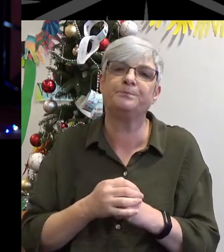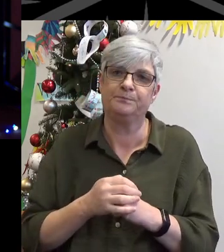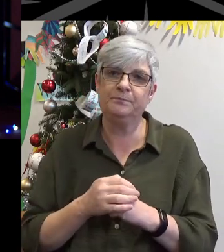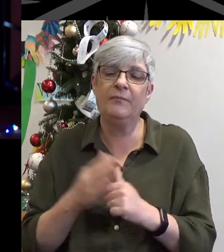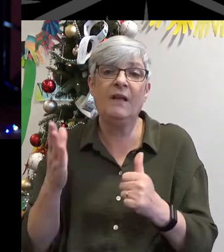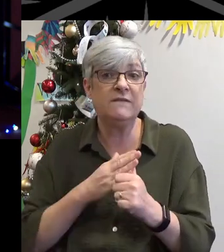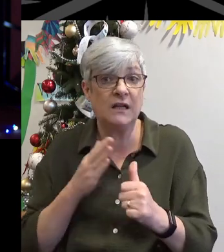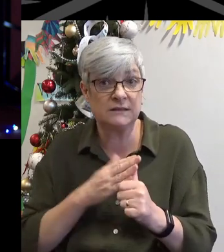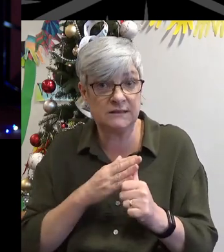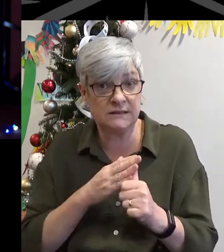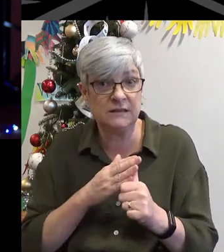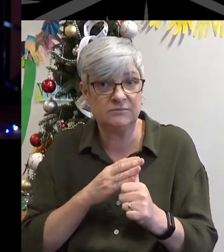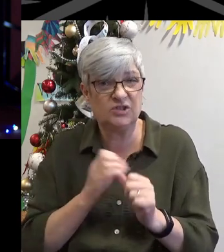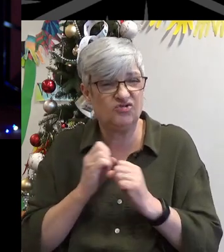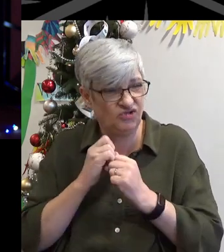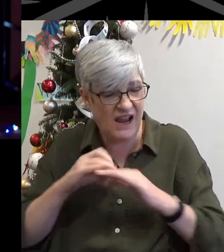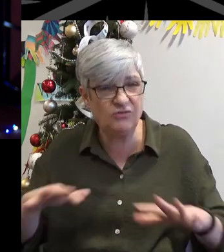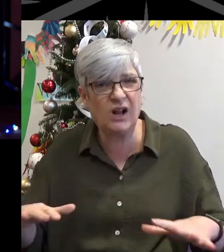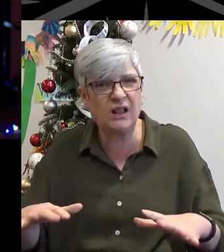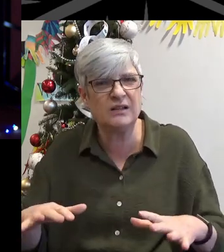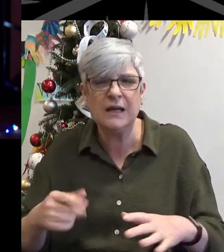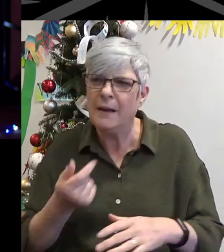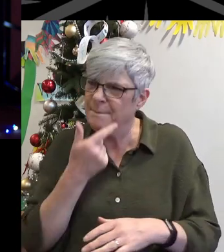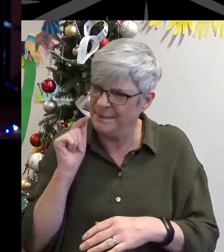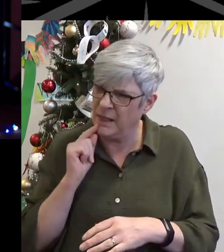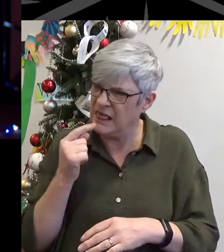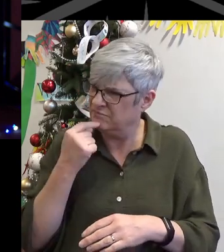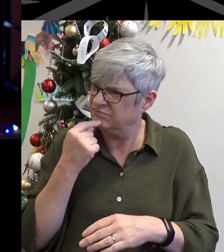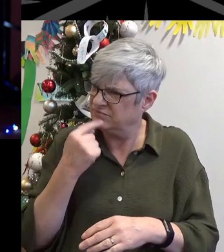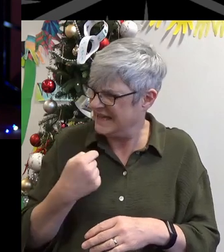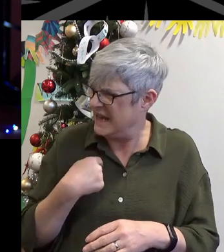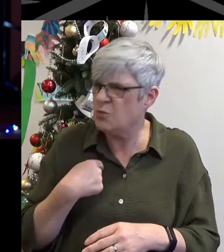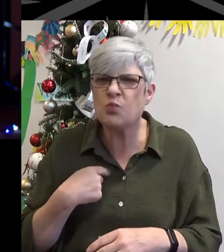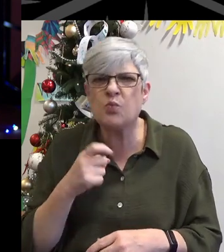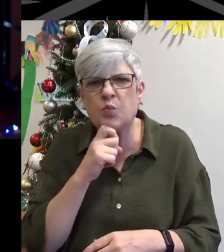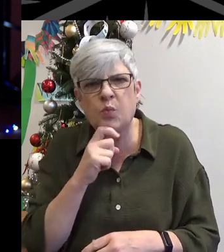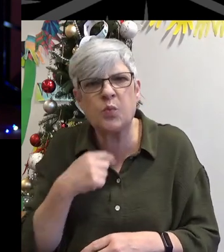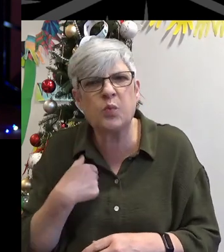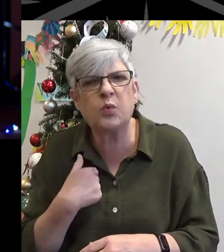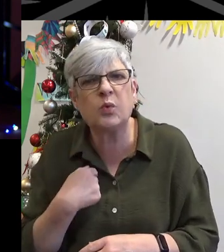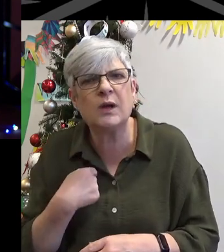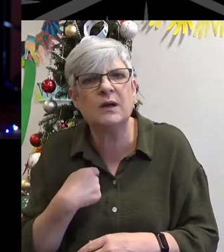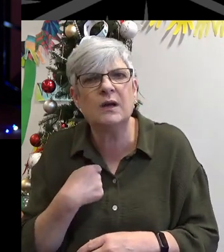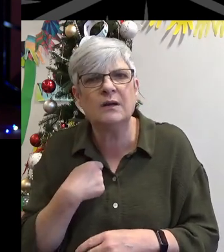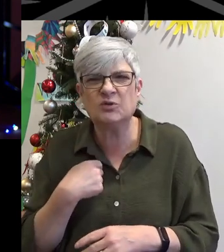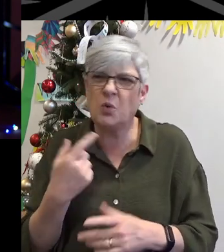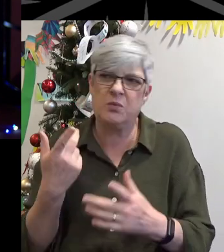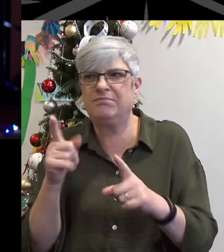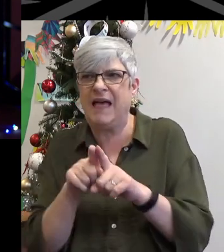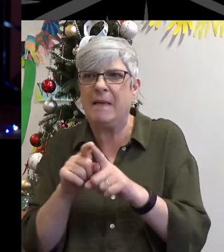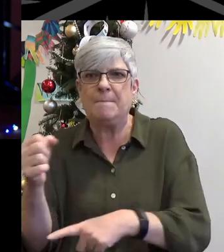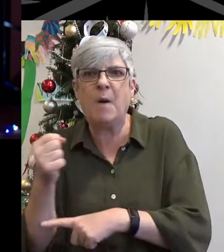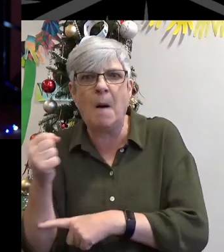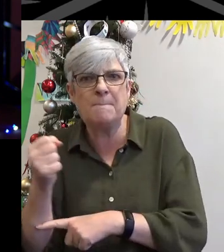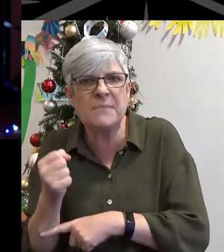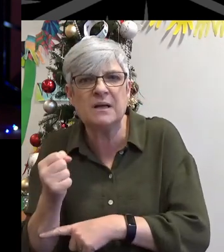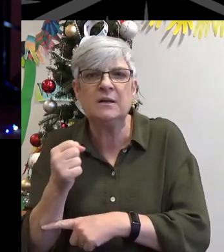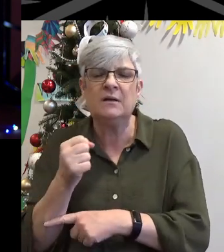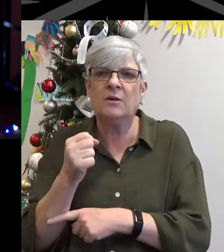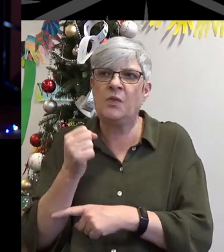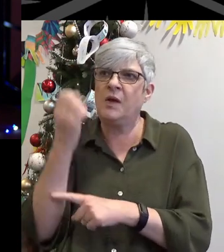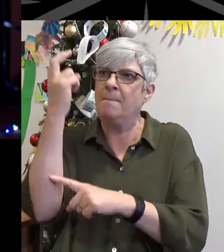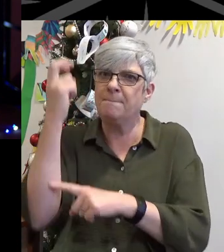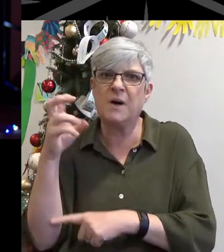First of all, the question's quite general. Who do people say that I am? You know, what's going on? What are the guys at the pub saying? What are the folks at the bus stop sort